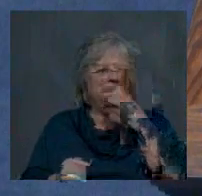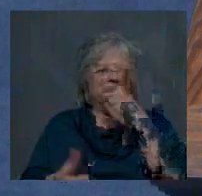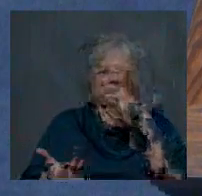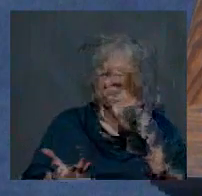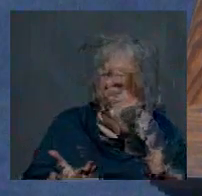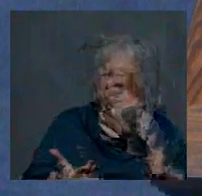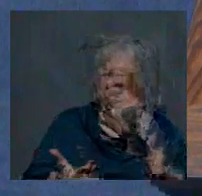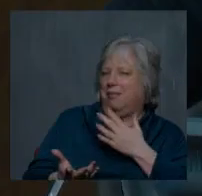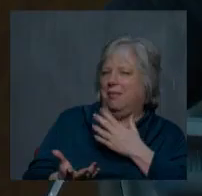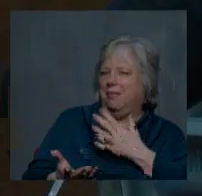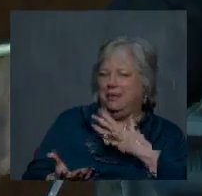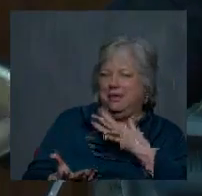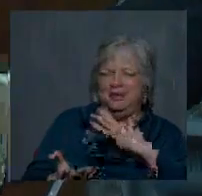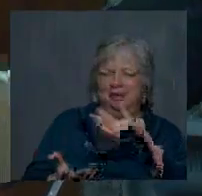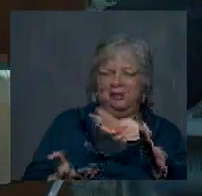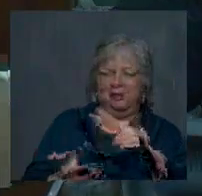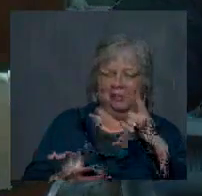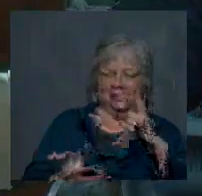He's